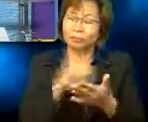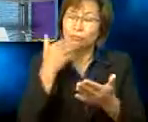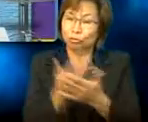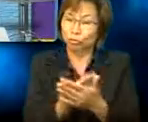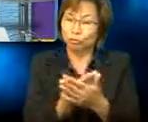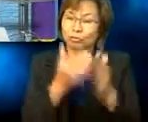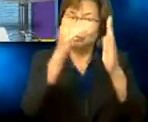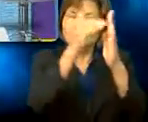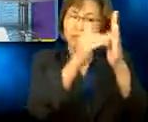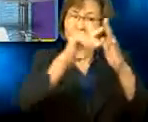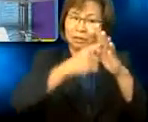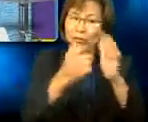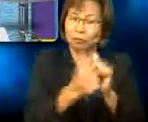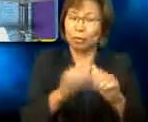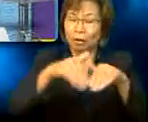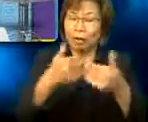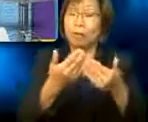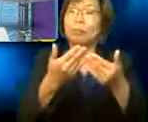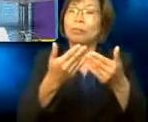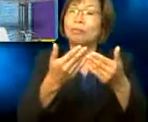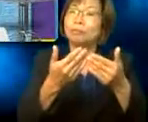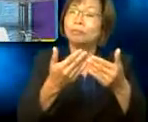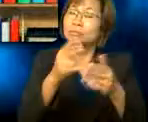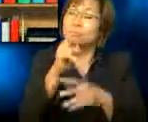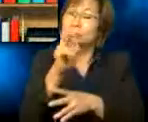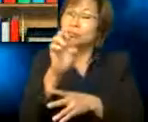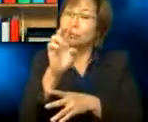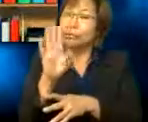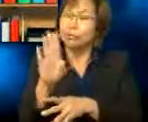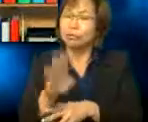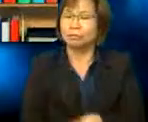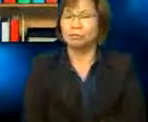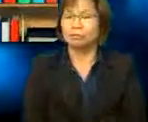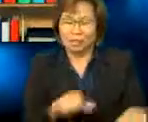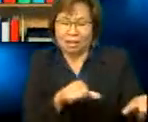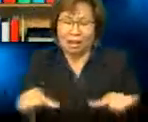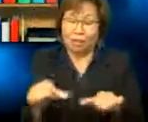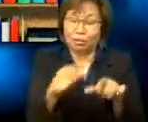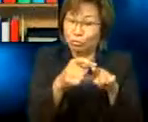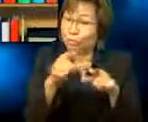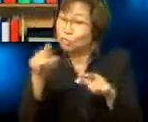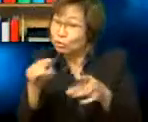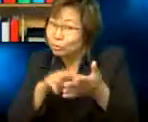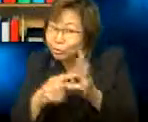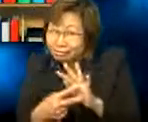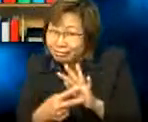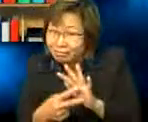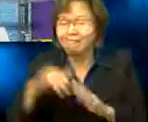That's a good list to start with. How about verbs? Oh, the action words you